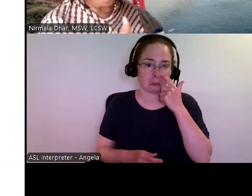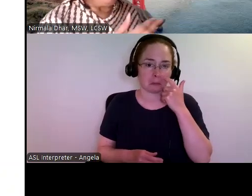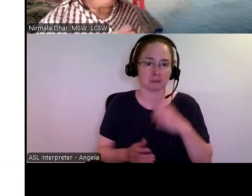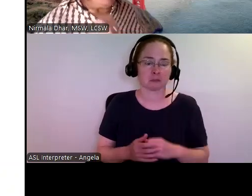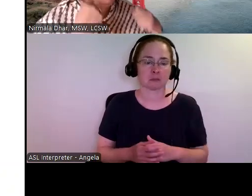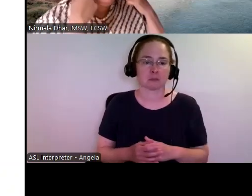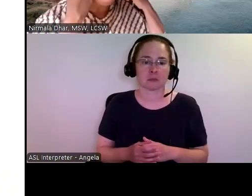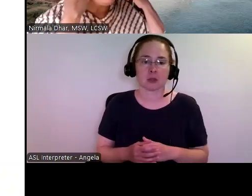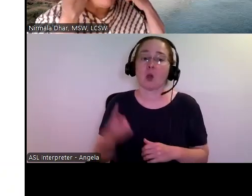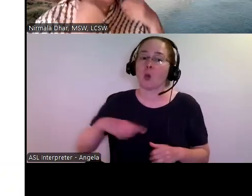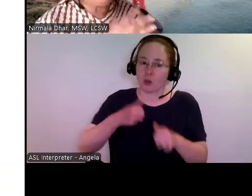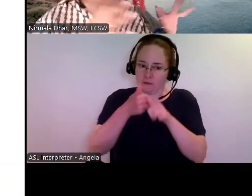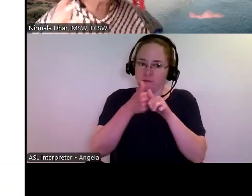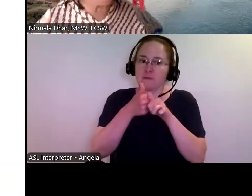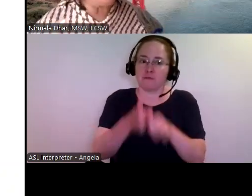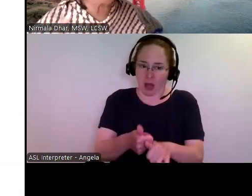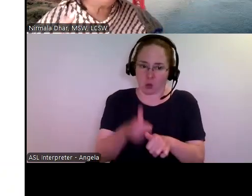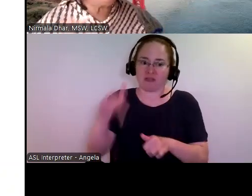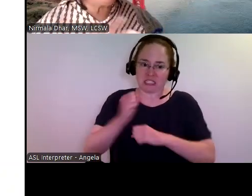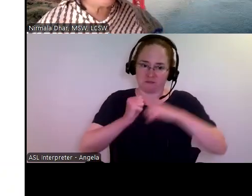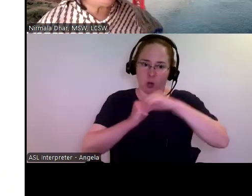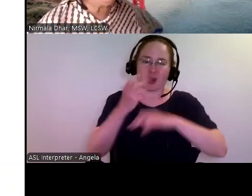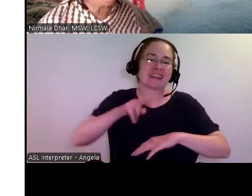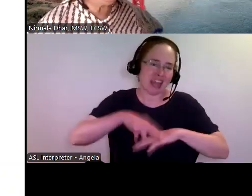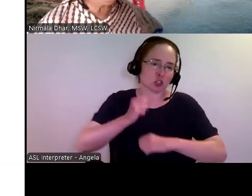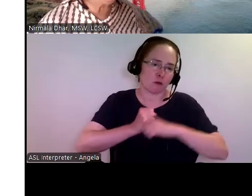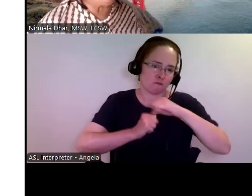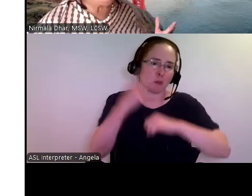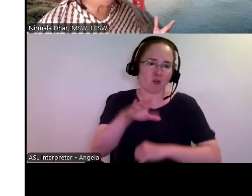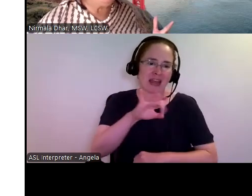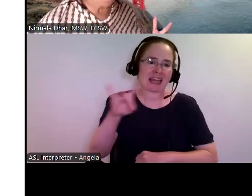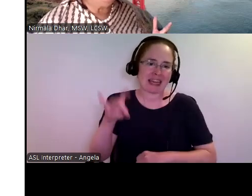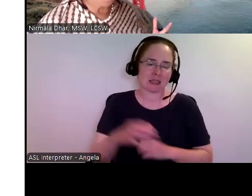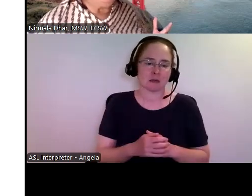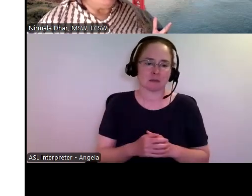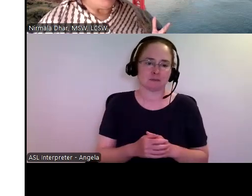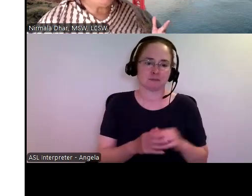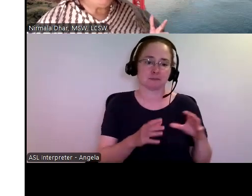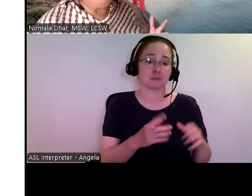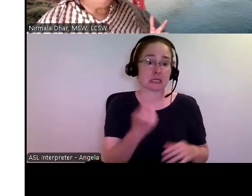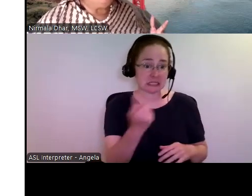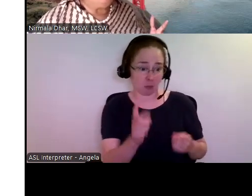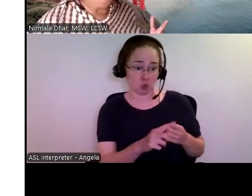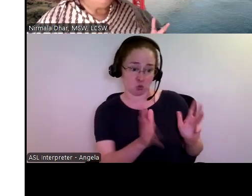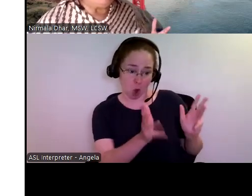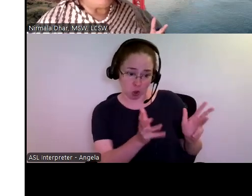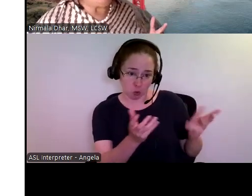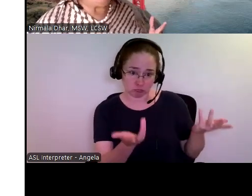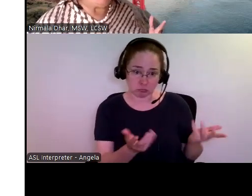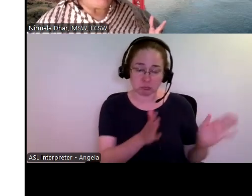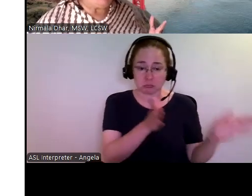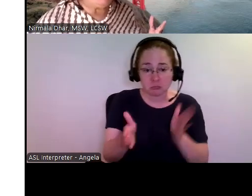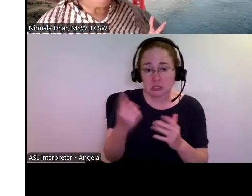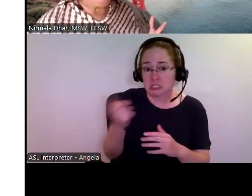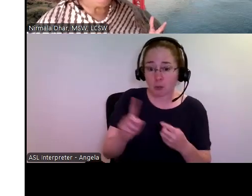And we are following this framework, which is a national framework for 988, someone to talk to, someone